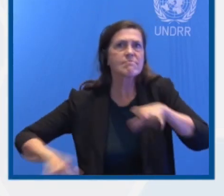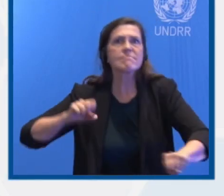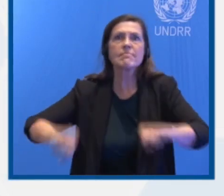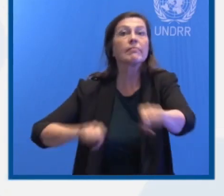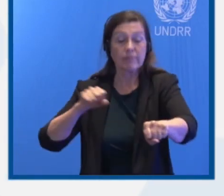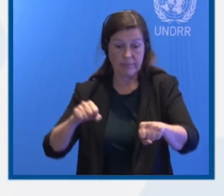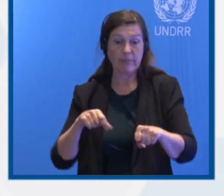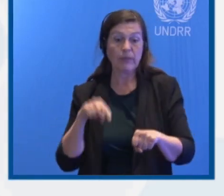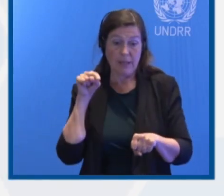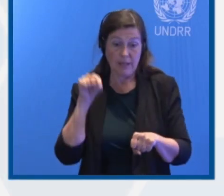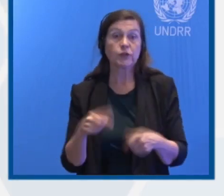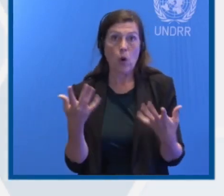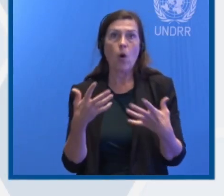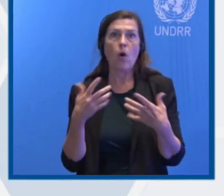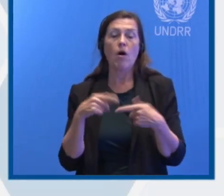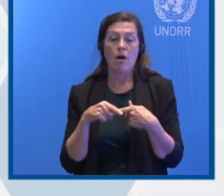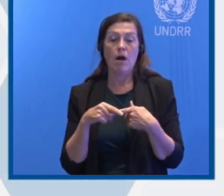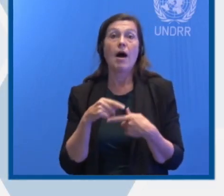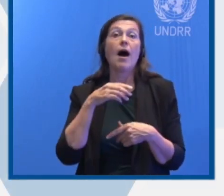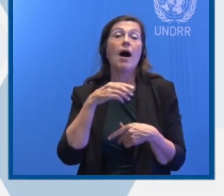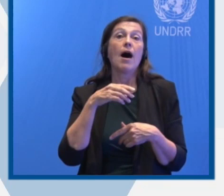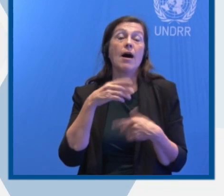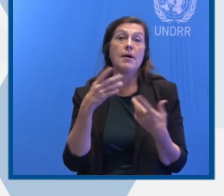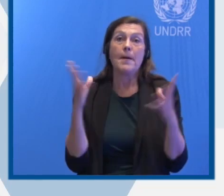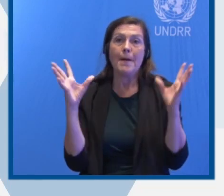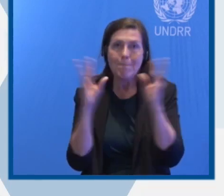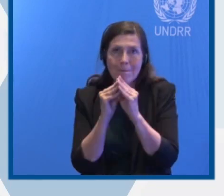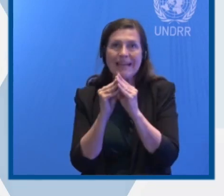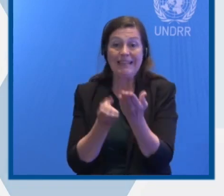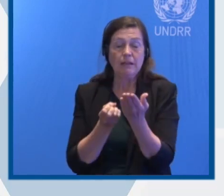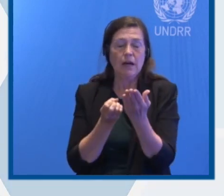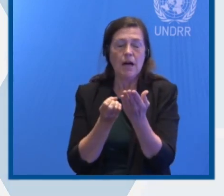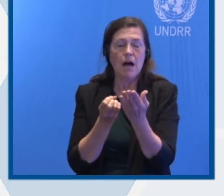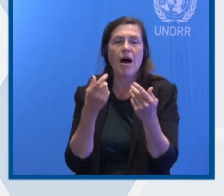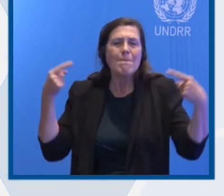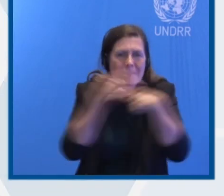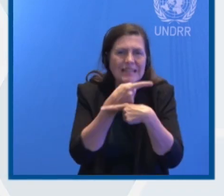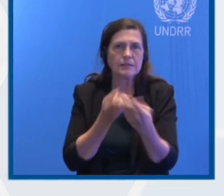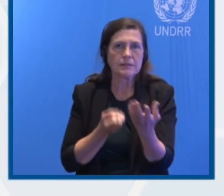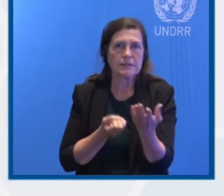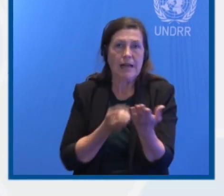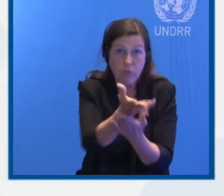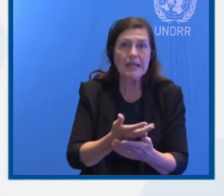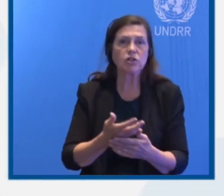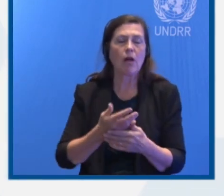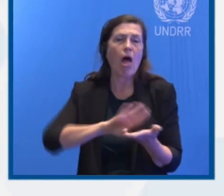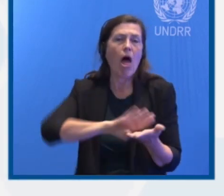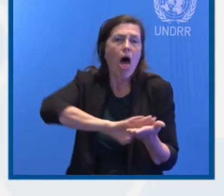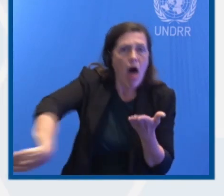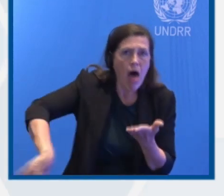consideration new challenges, including hybrid threats, misinformation, disinformation, climate change, and also the